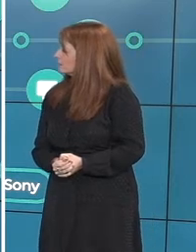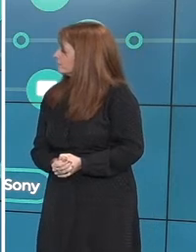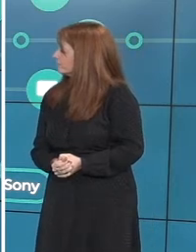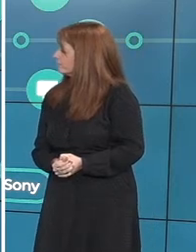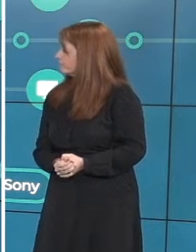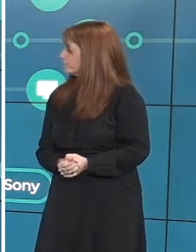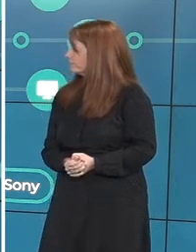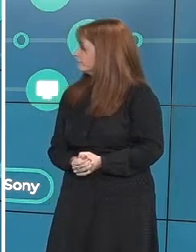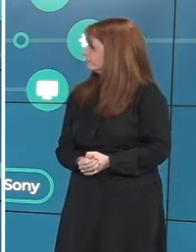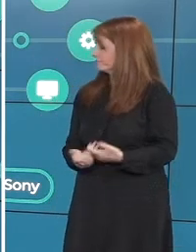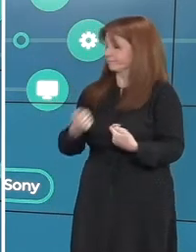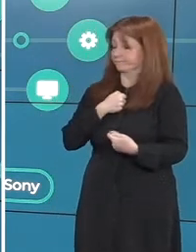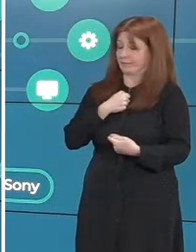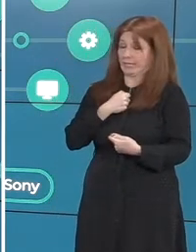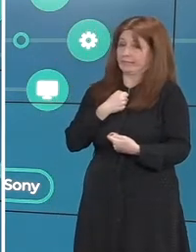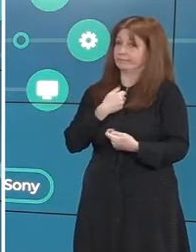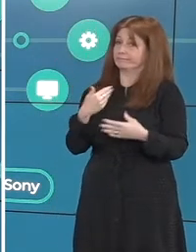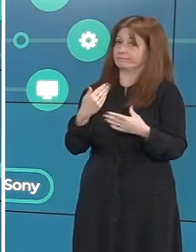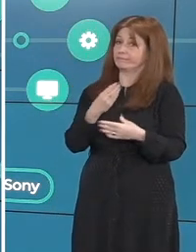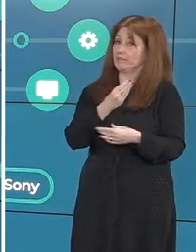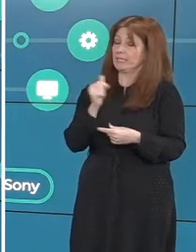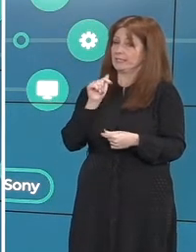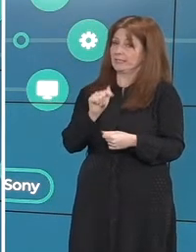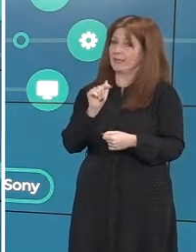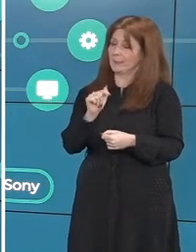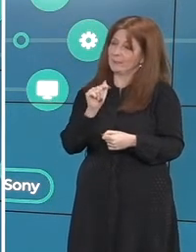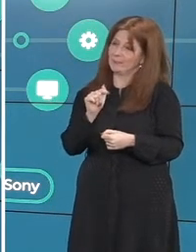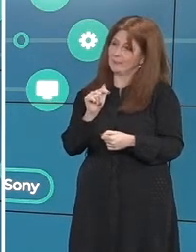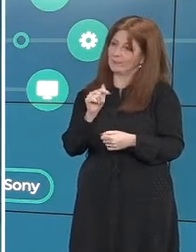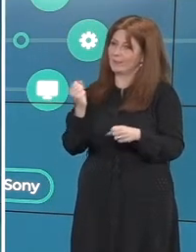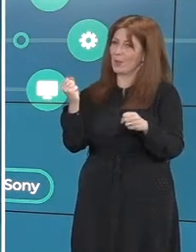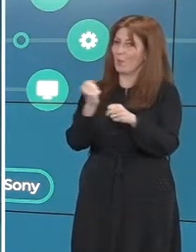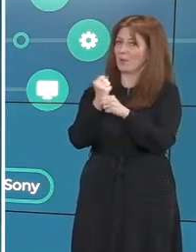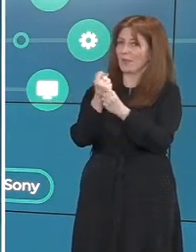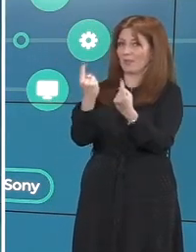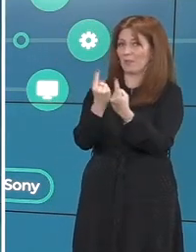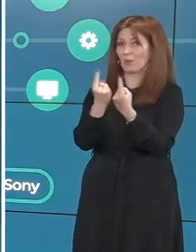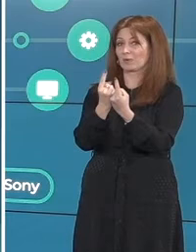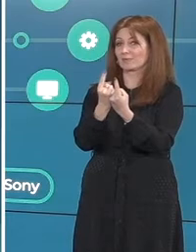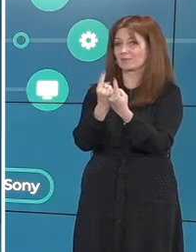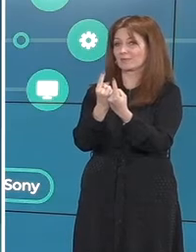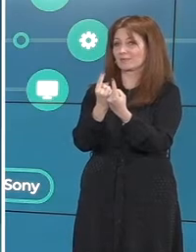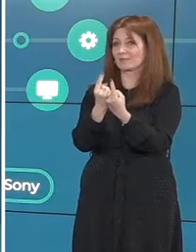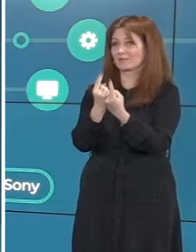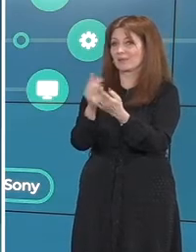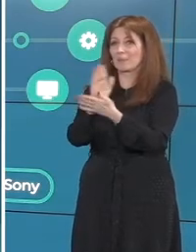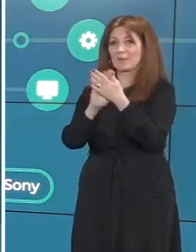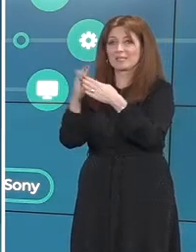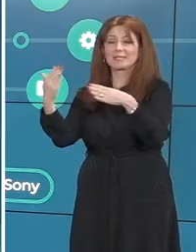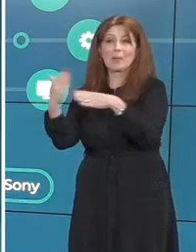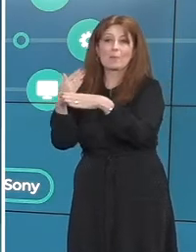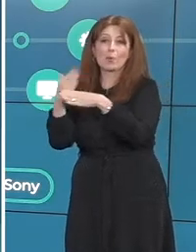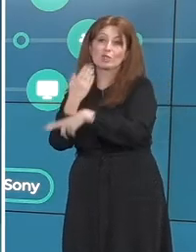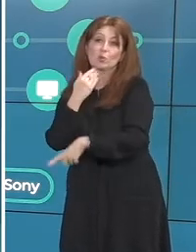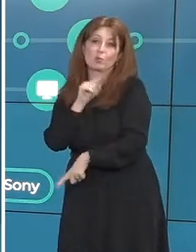I mean, part of it is we make the products that get used by our own employees. Yeah. So I think